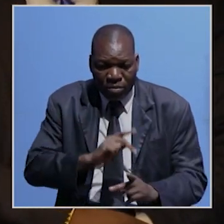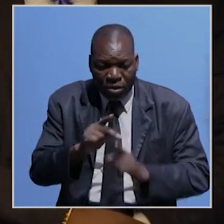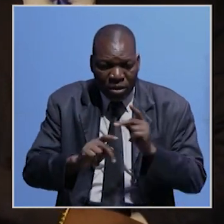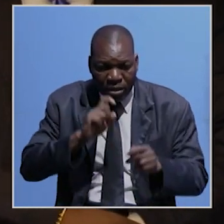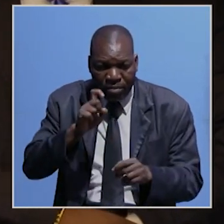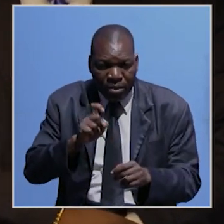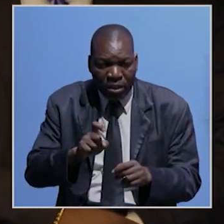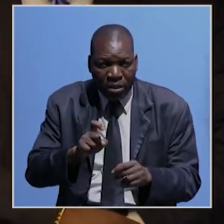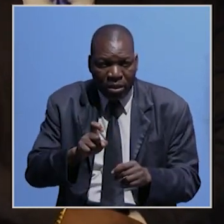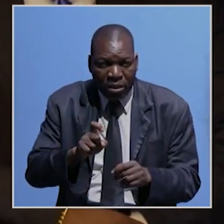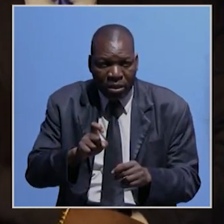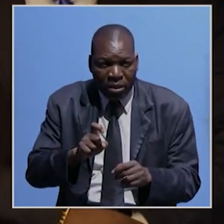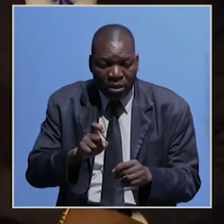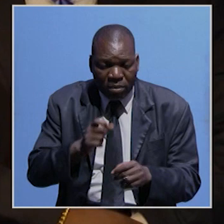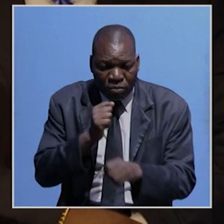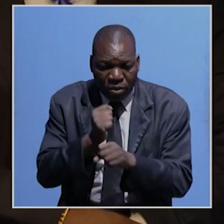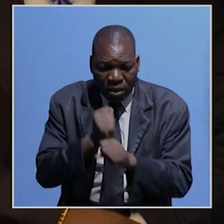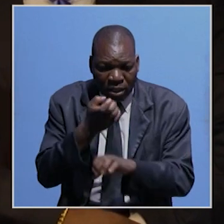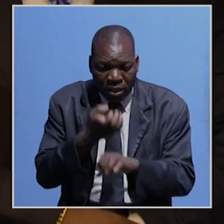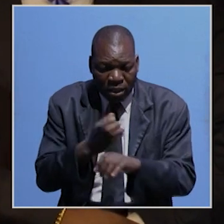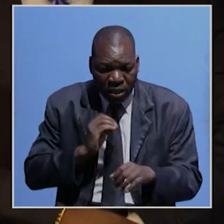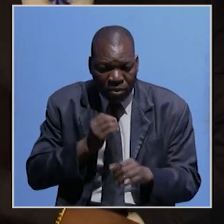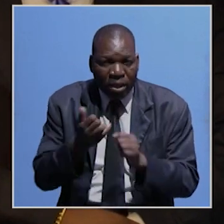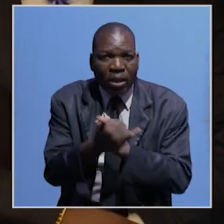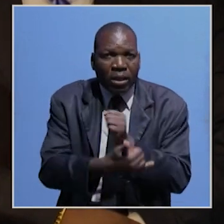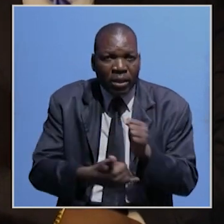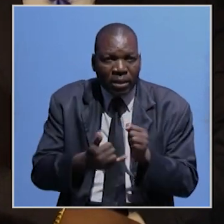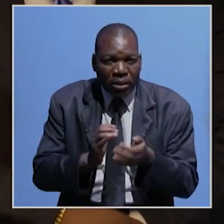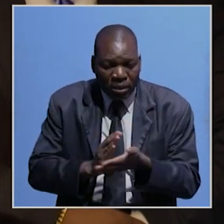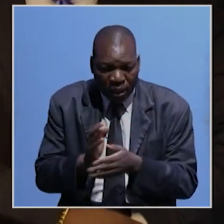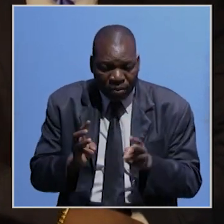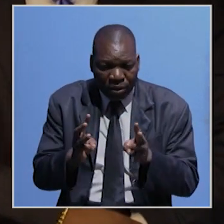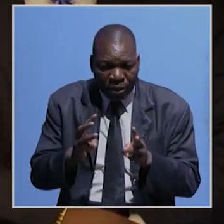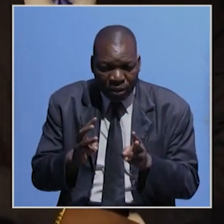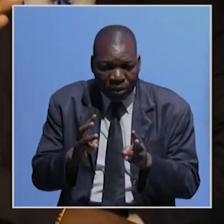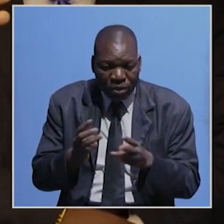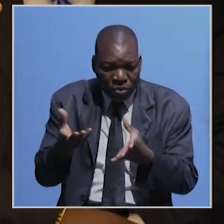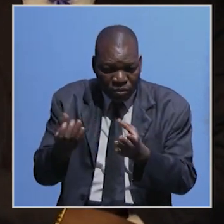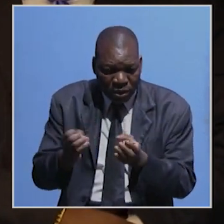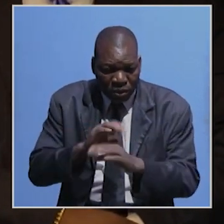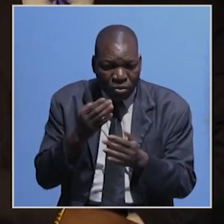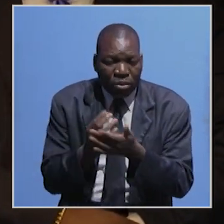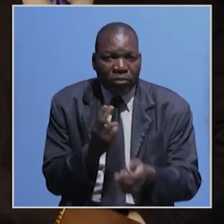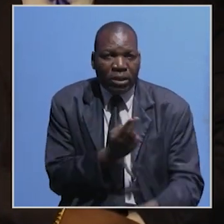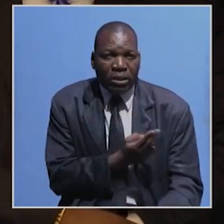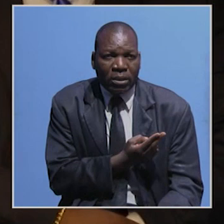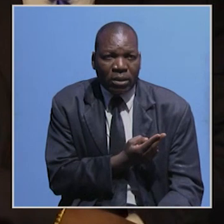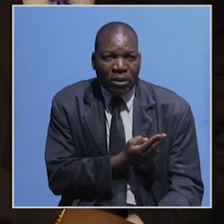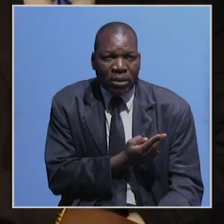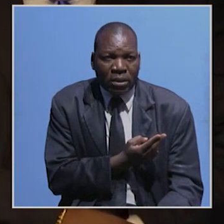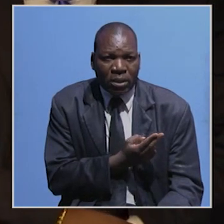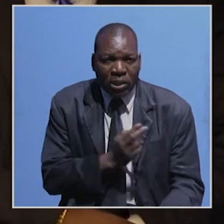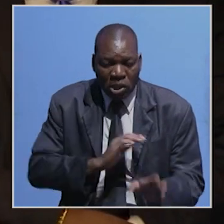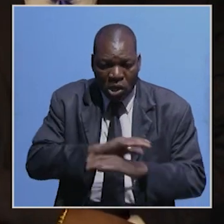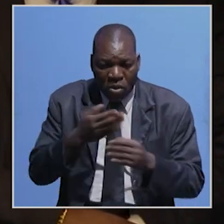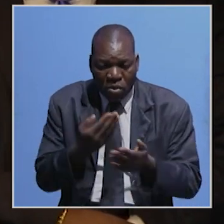semiconductors in our country. I think this is the way we see things, and we wish all of us, I would say COP, we wish all